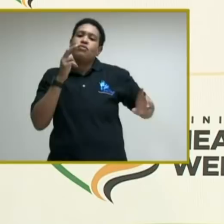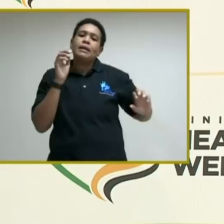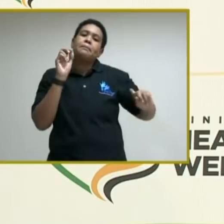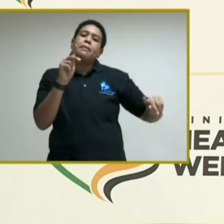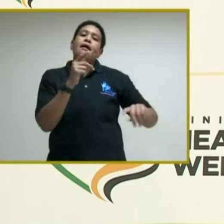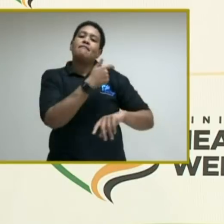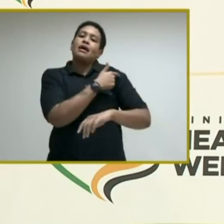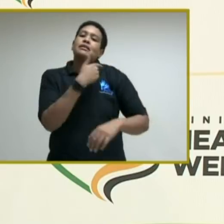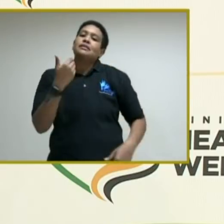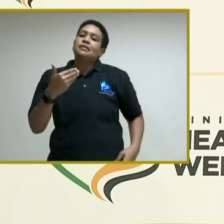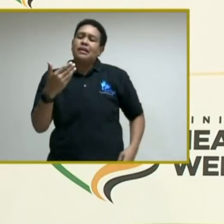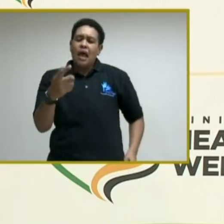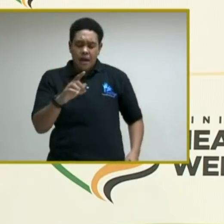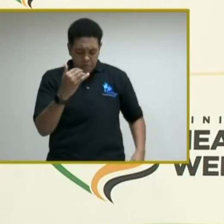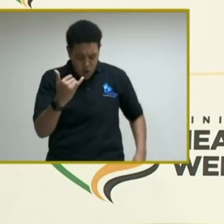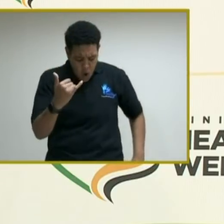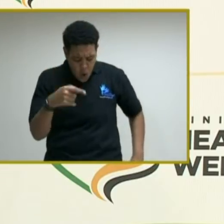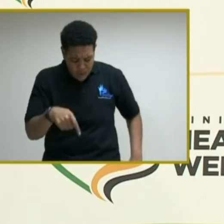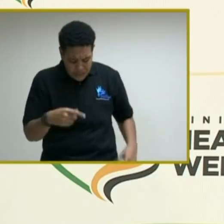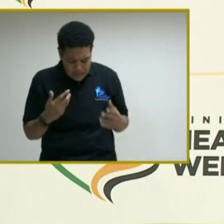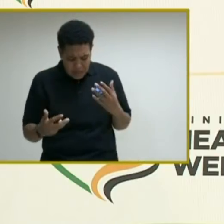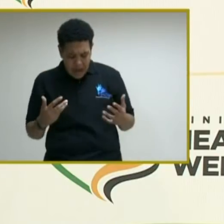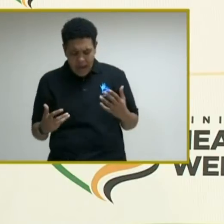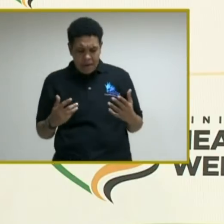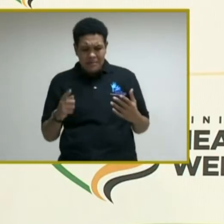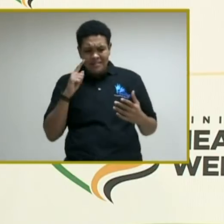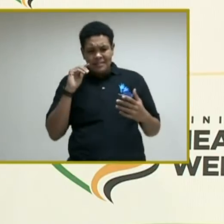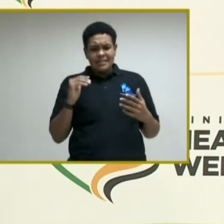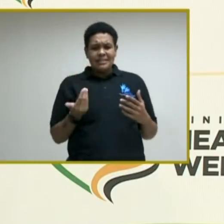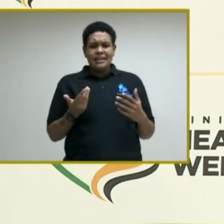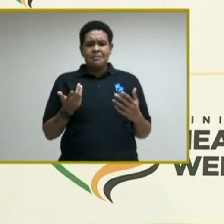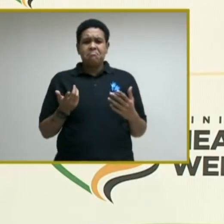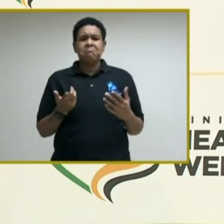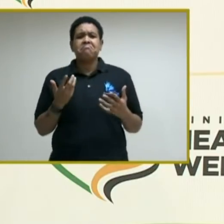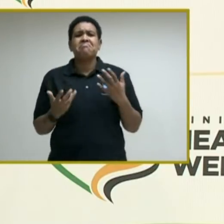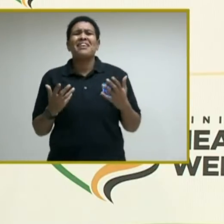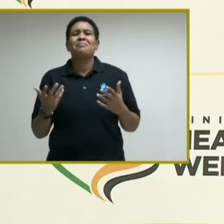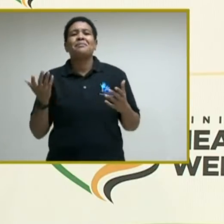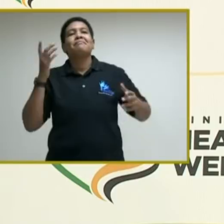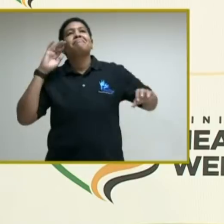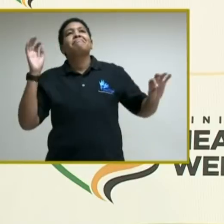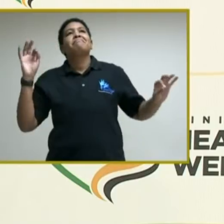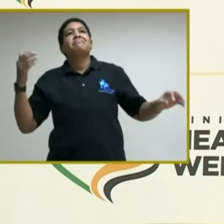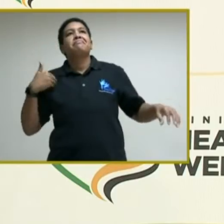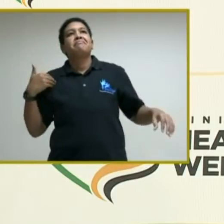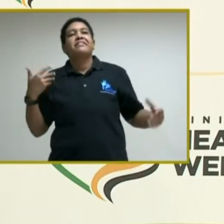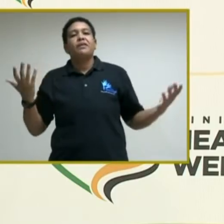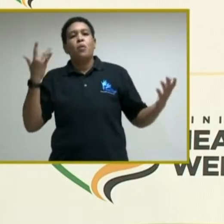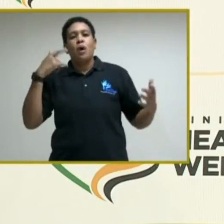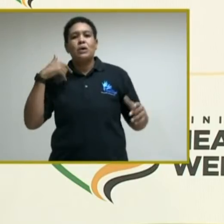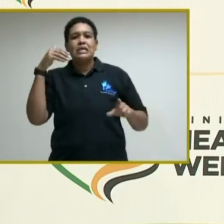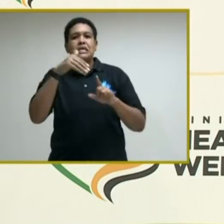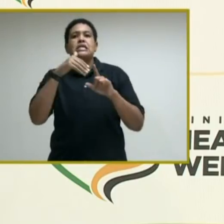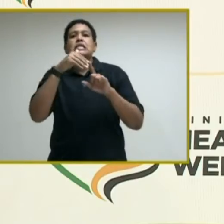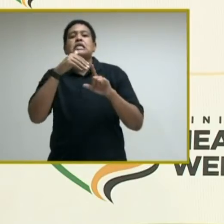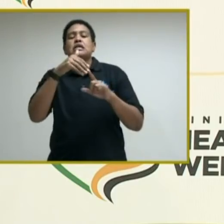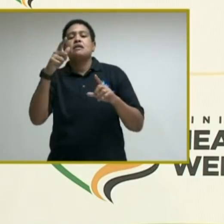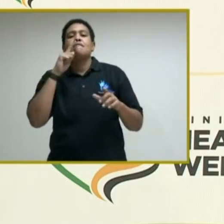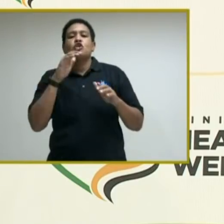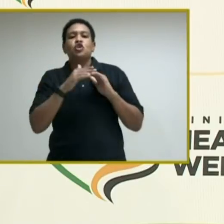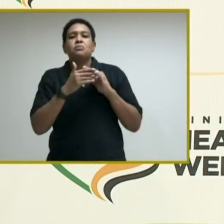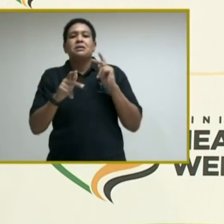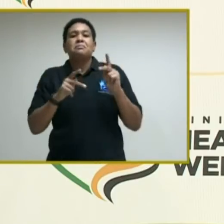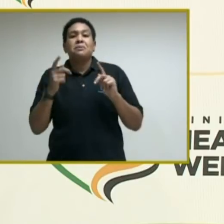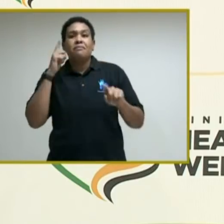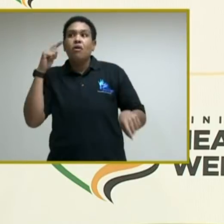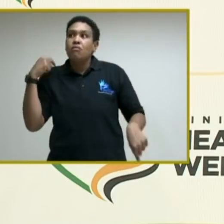vaccinated. Now, this may seem a sort of redundant call because we have been calling on Jamaicans